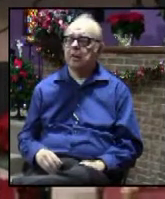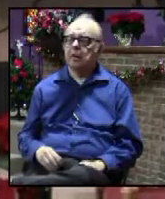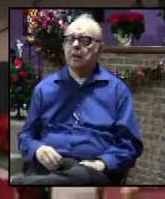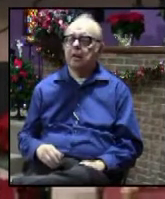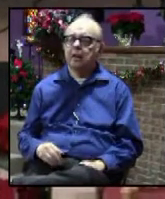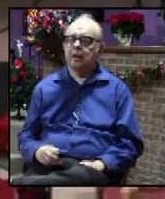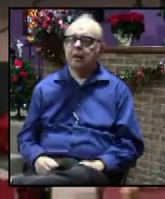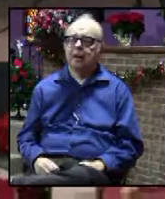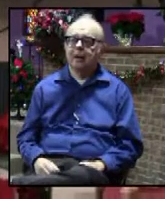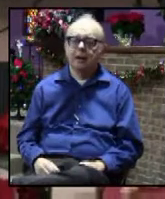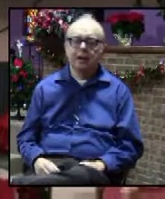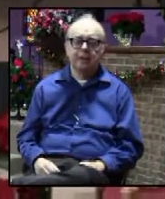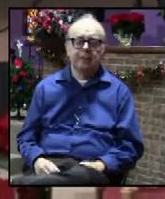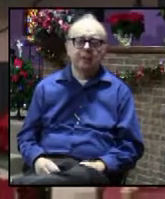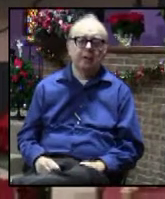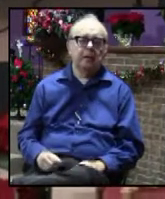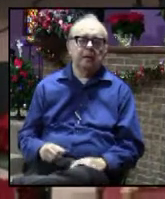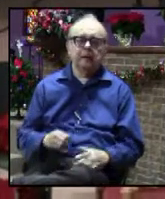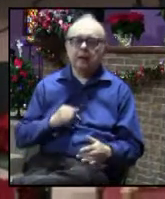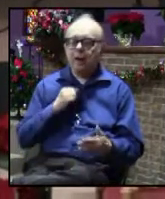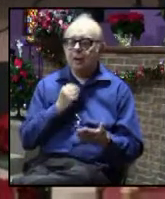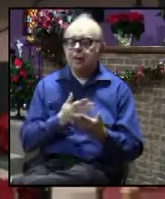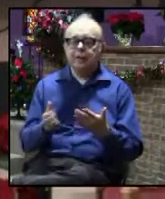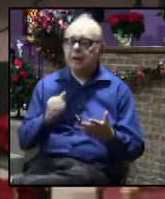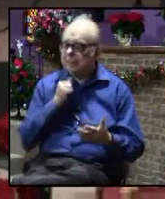things, the good things.